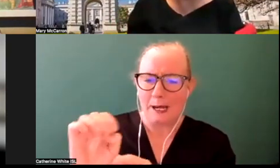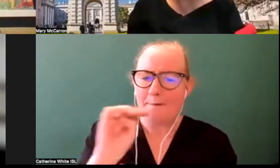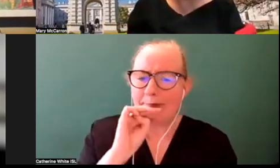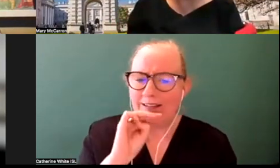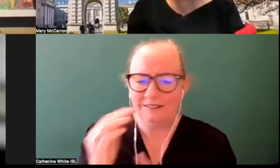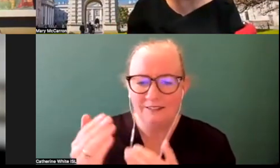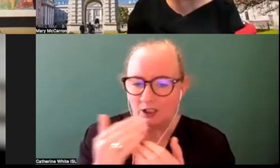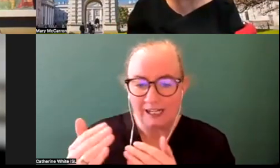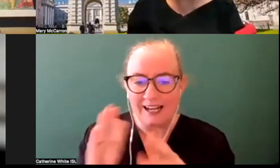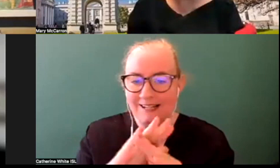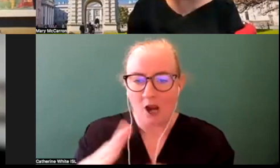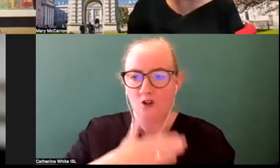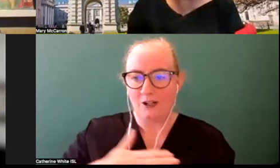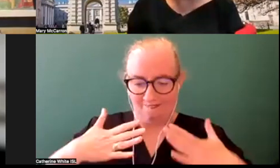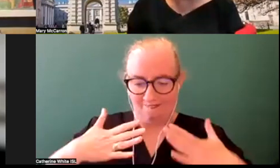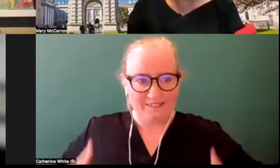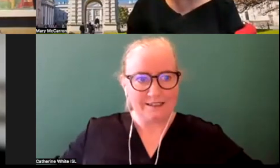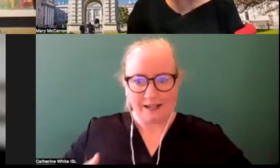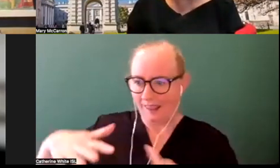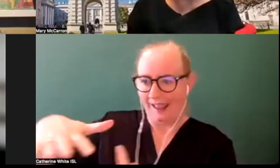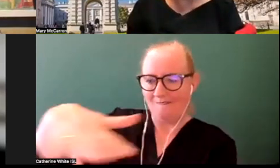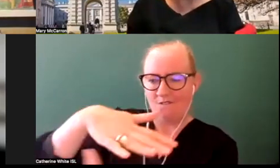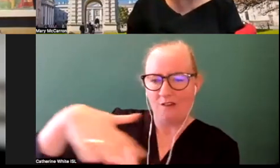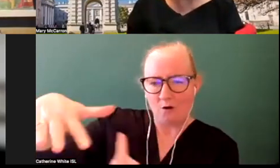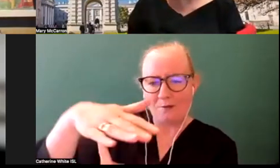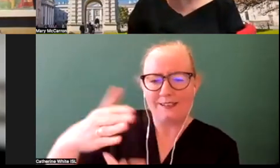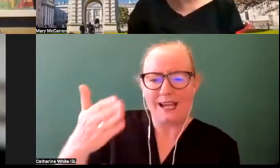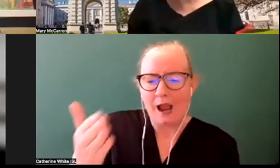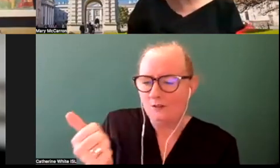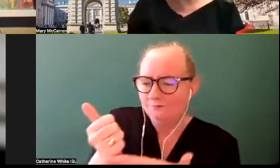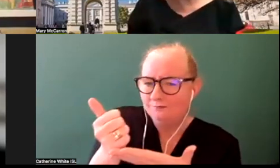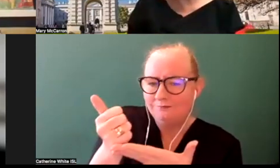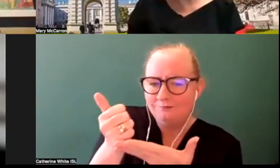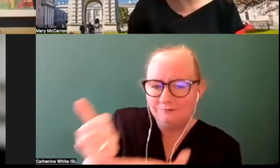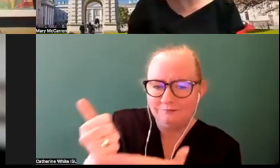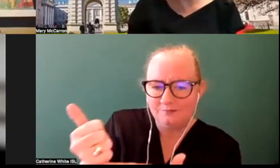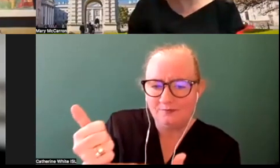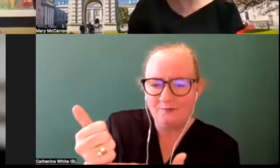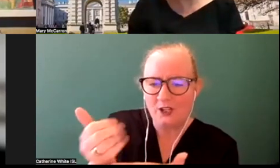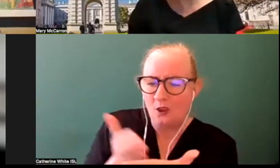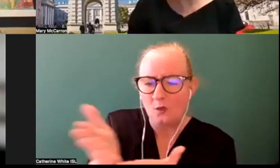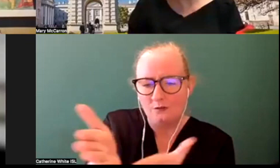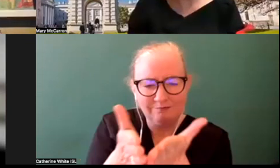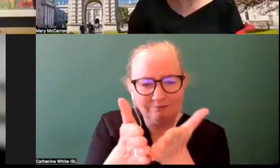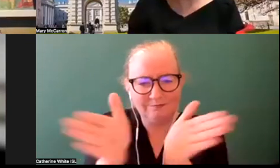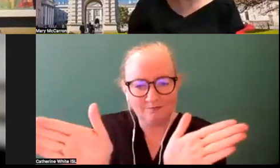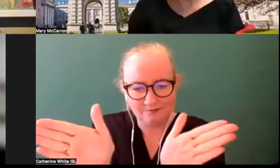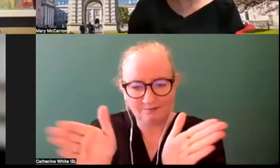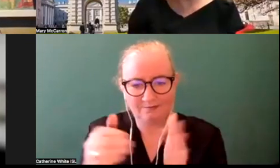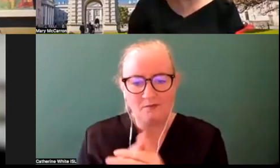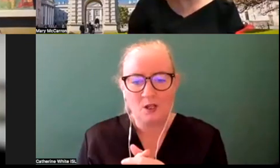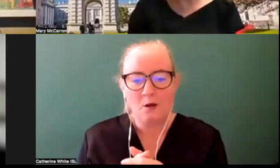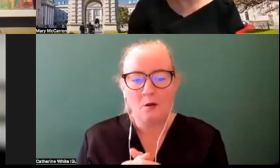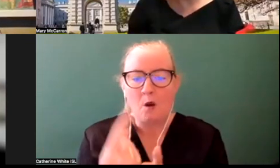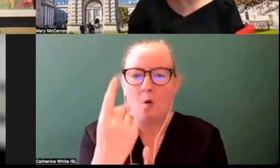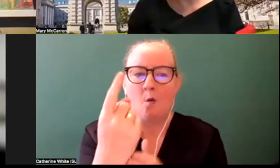about a physical environment, but it's about how do we support the person across. And I think that what came out of it